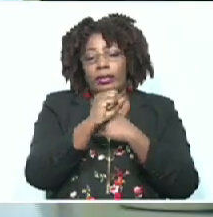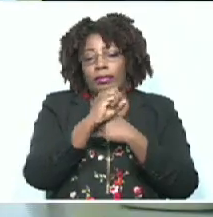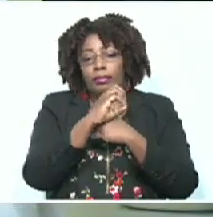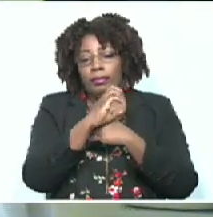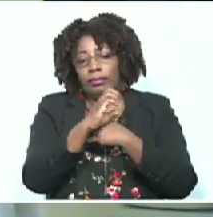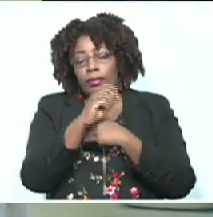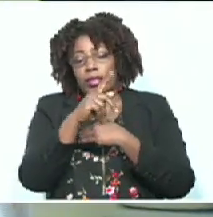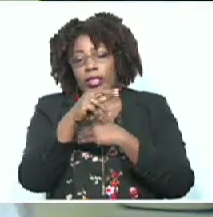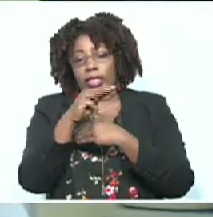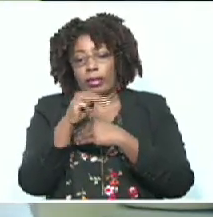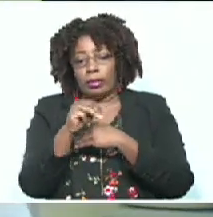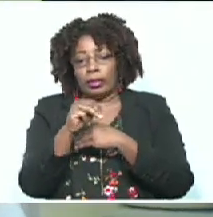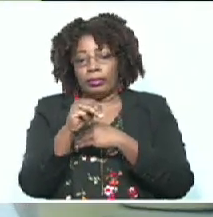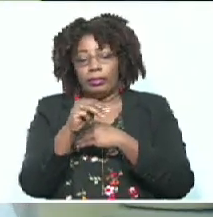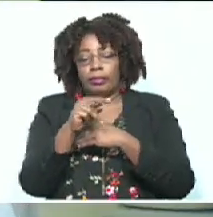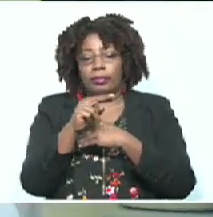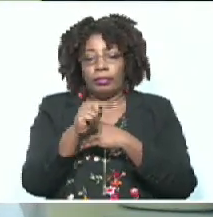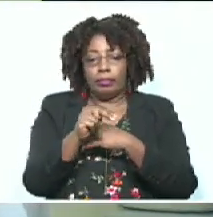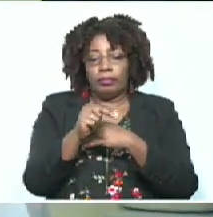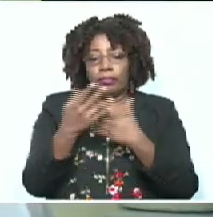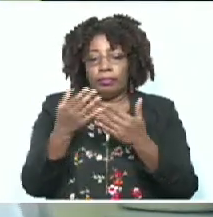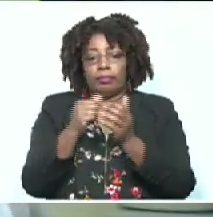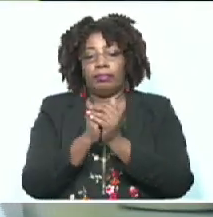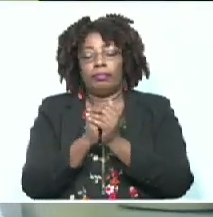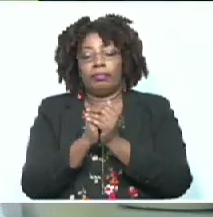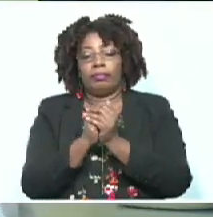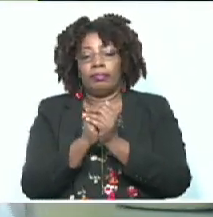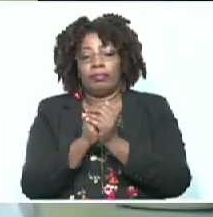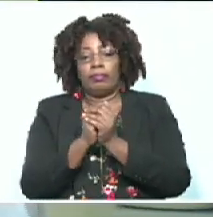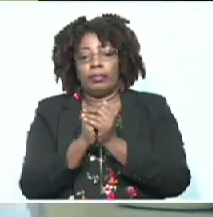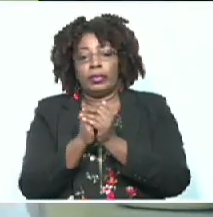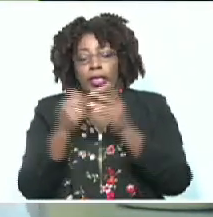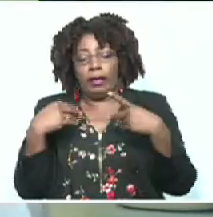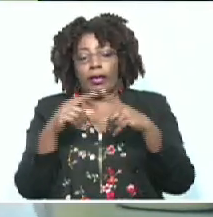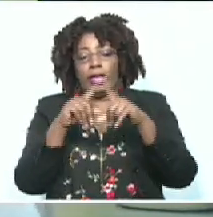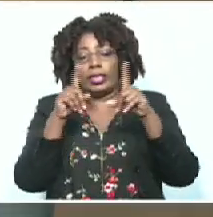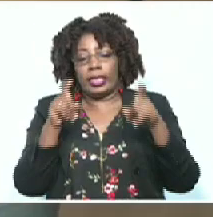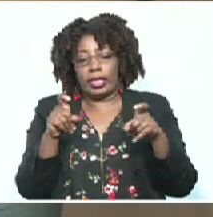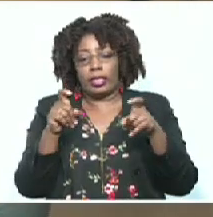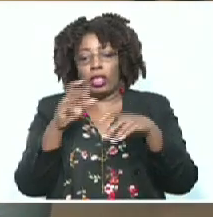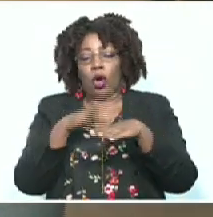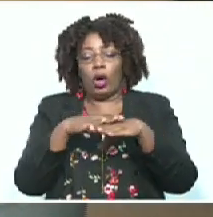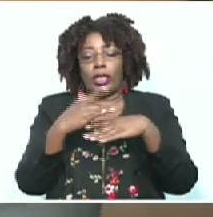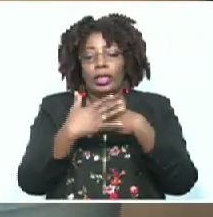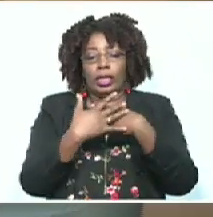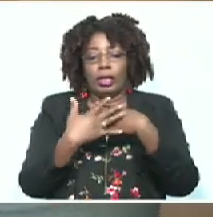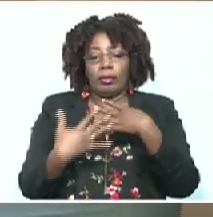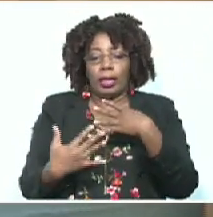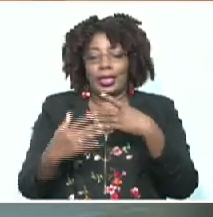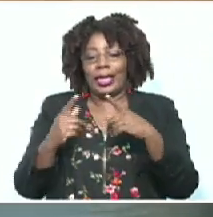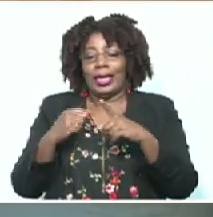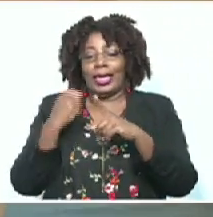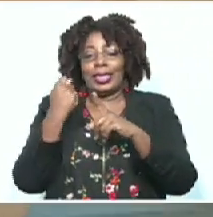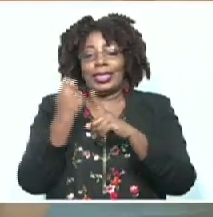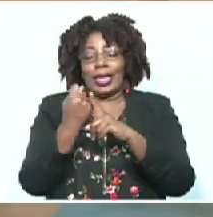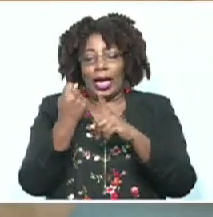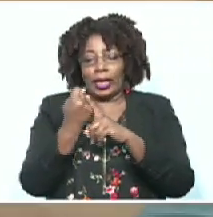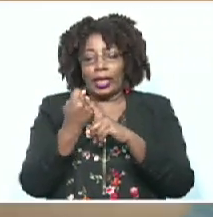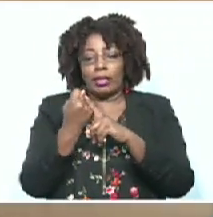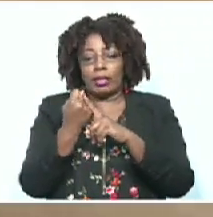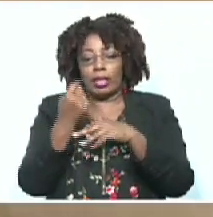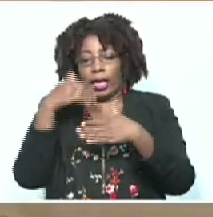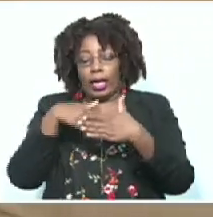present. So the test I'm about to do right now is called the leukomalachite green test for blood. What it does is it targets the